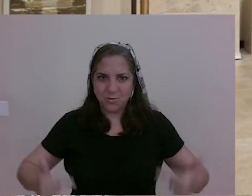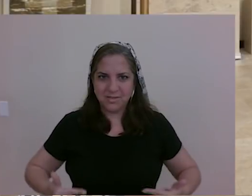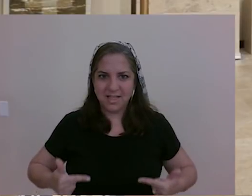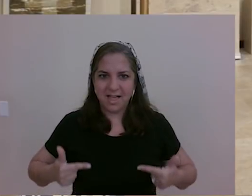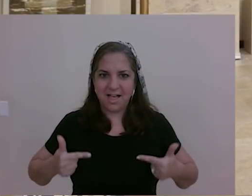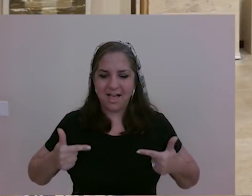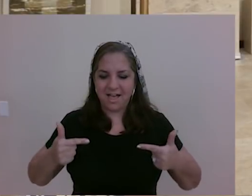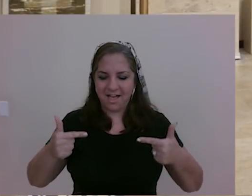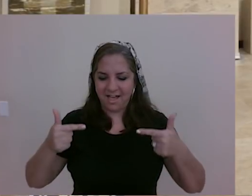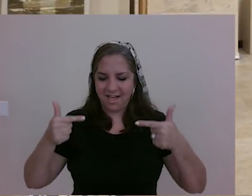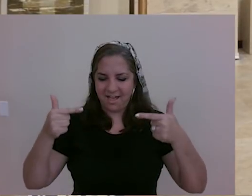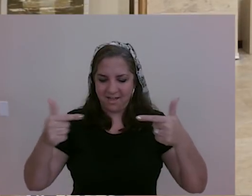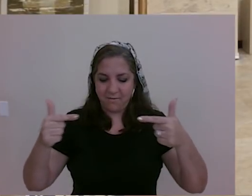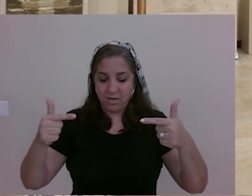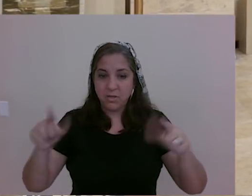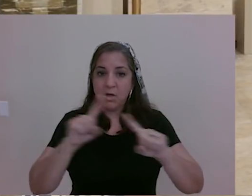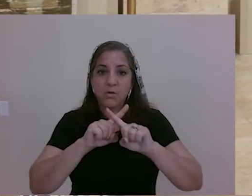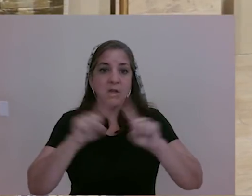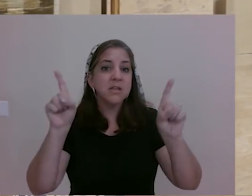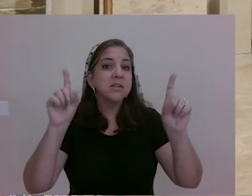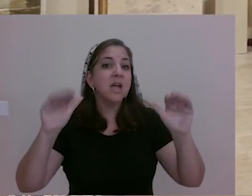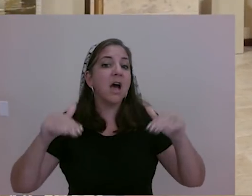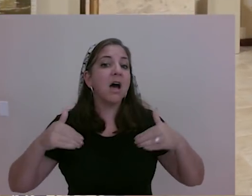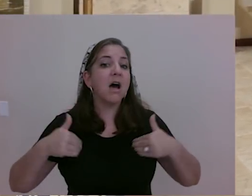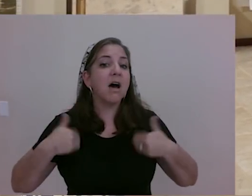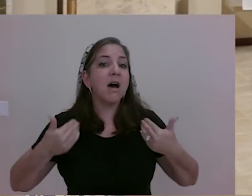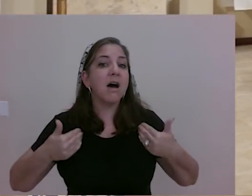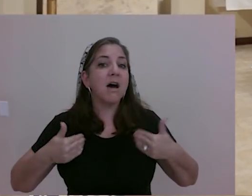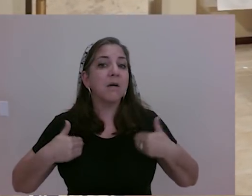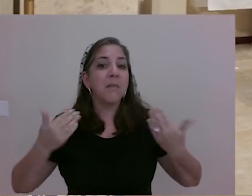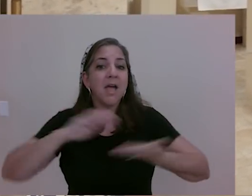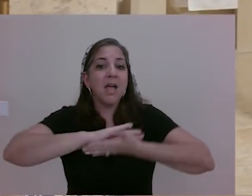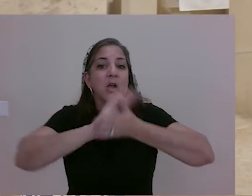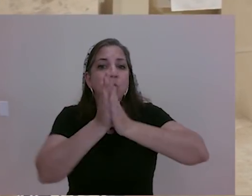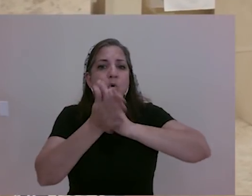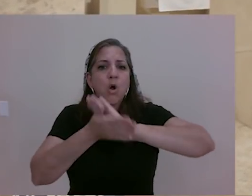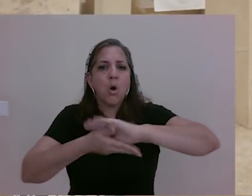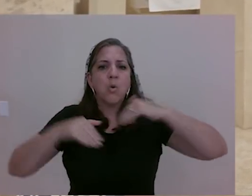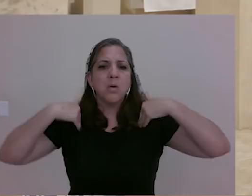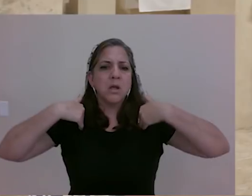new life. Though the young